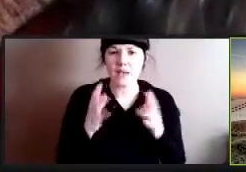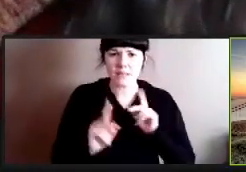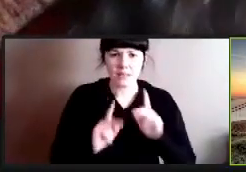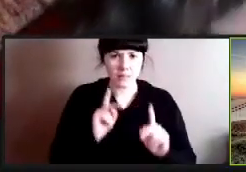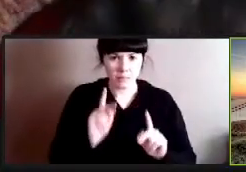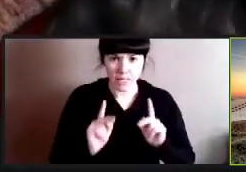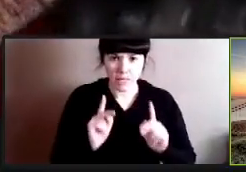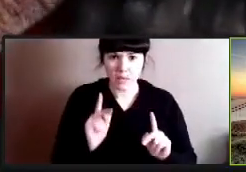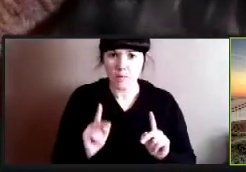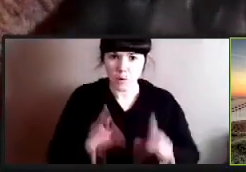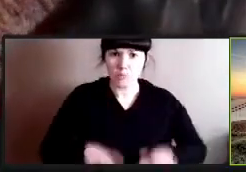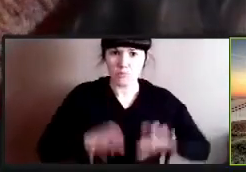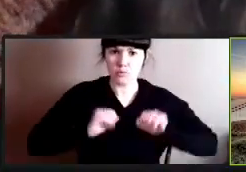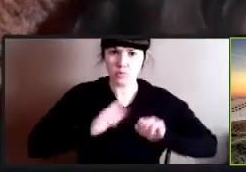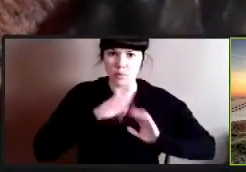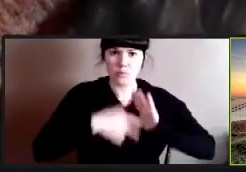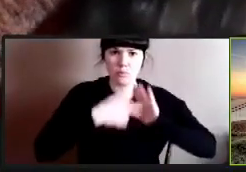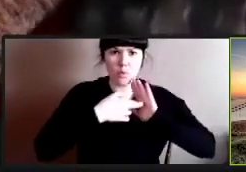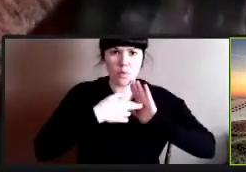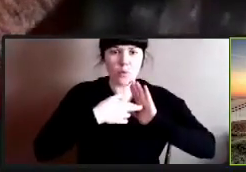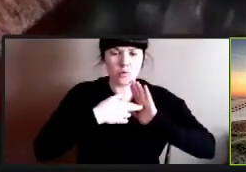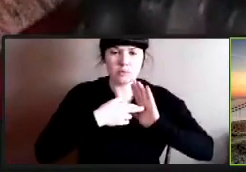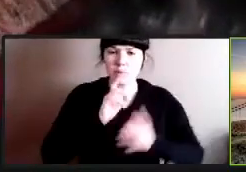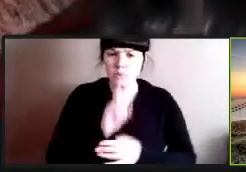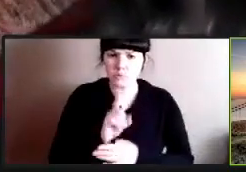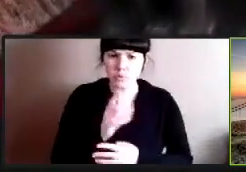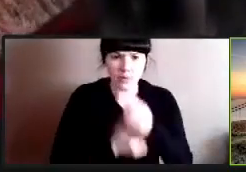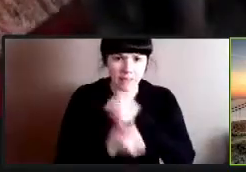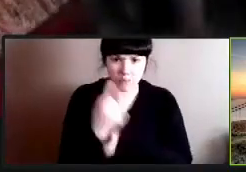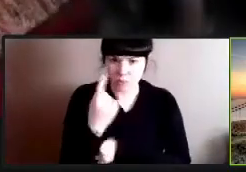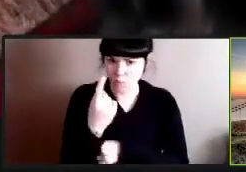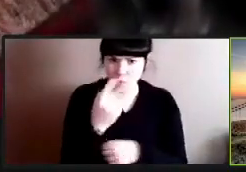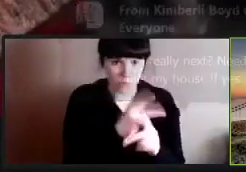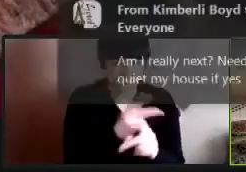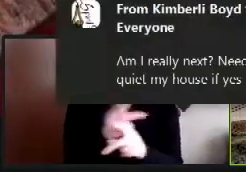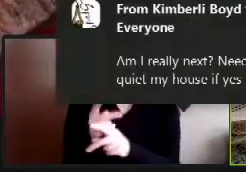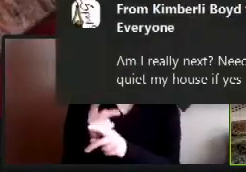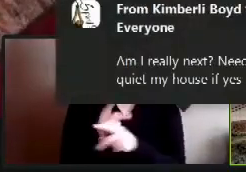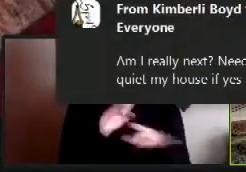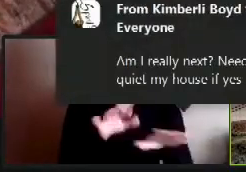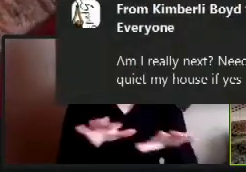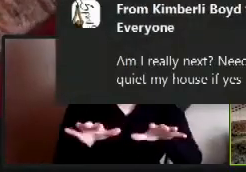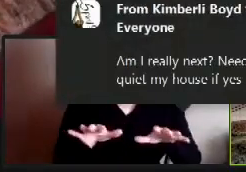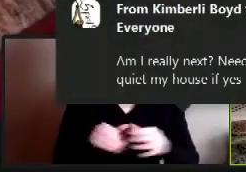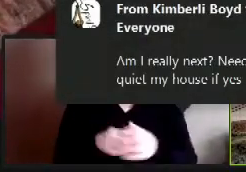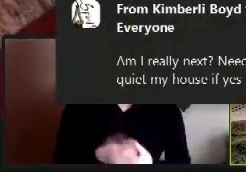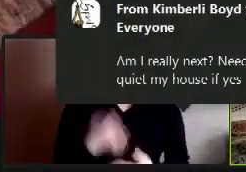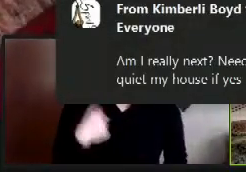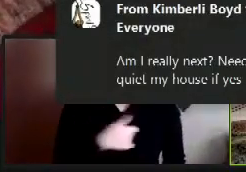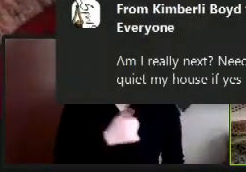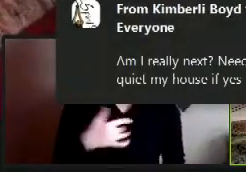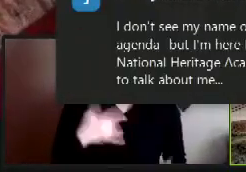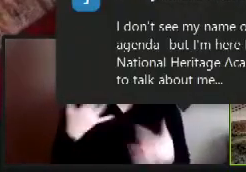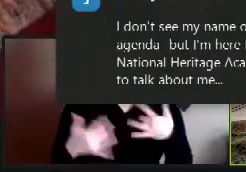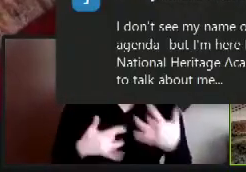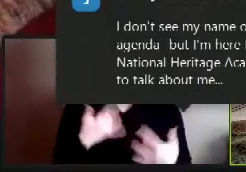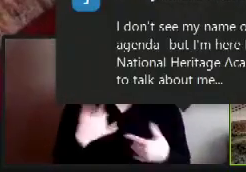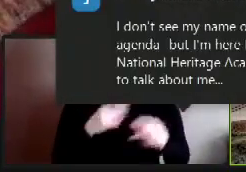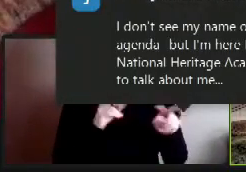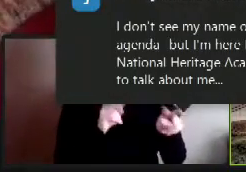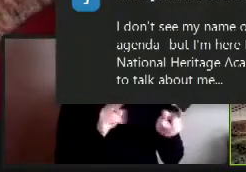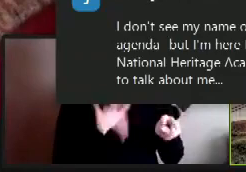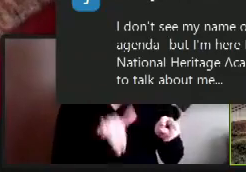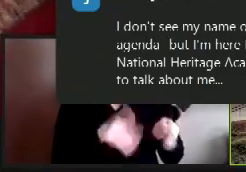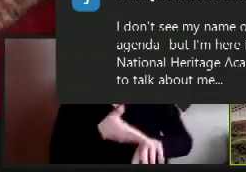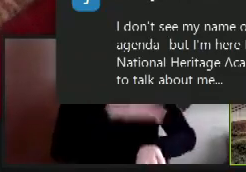know, being making sure that everyone is taken care of. And we're excited to see this transformation and continue to work with you